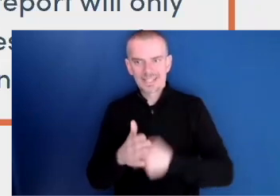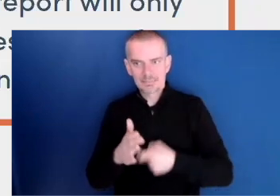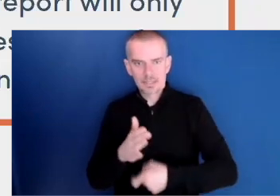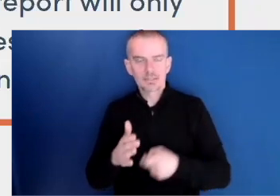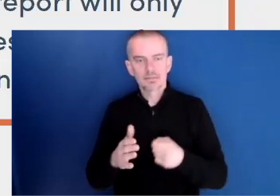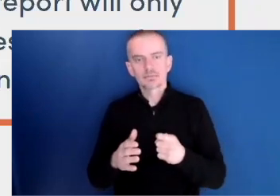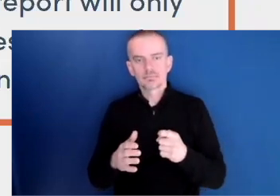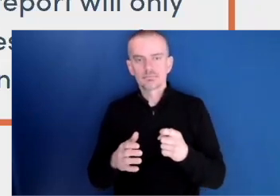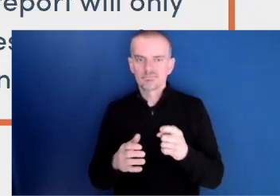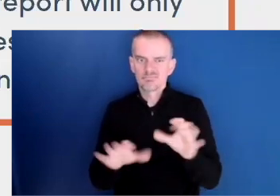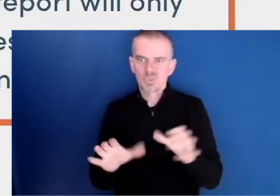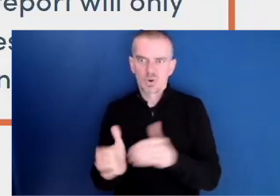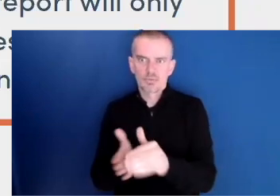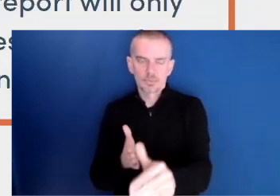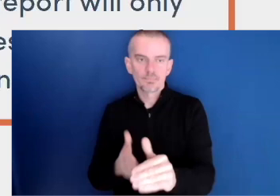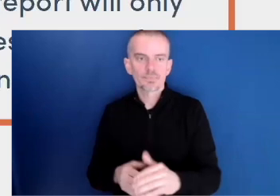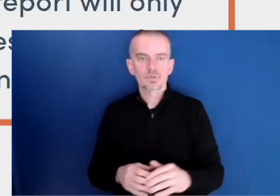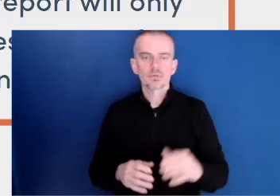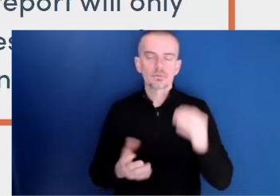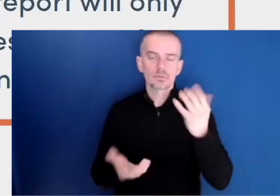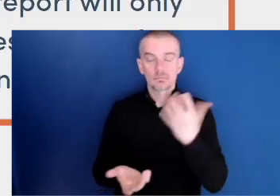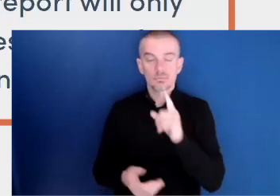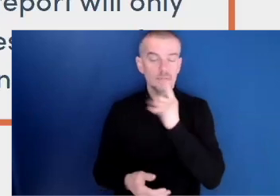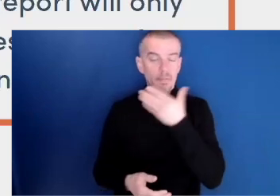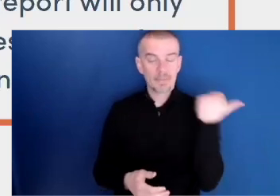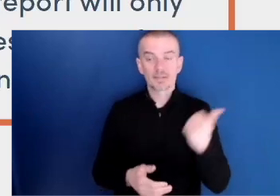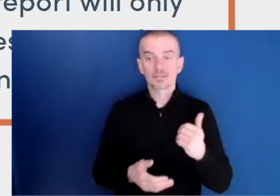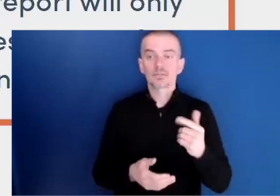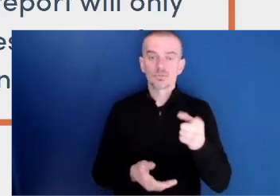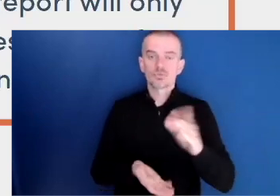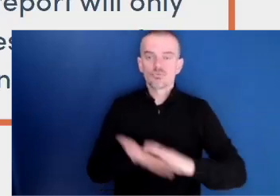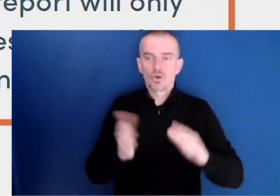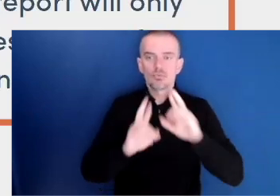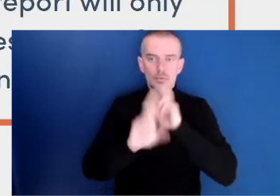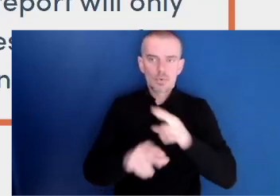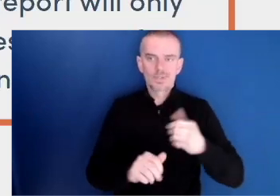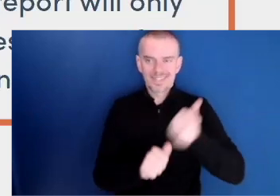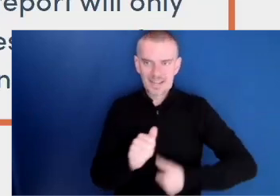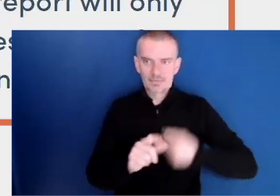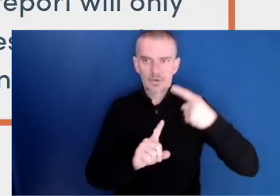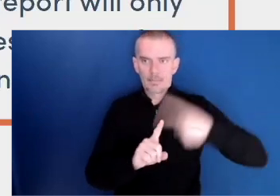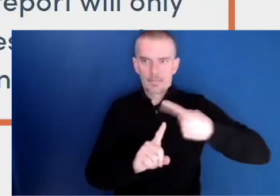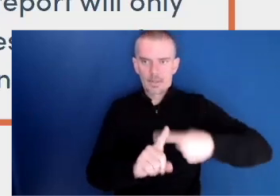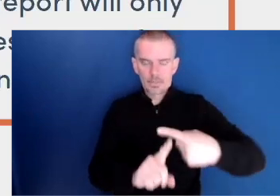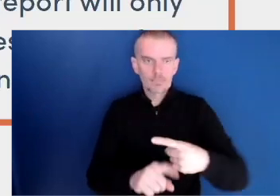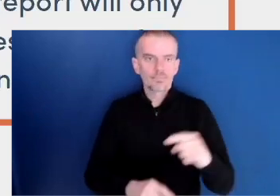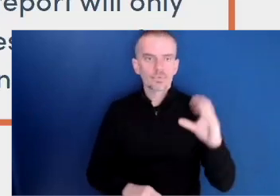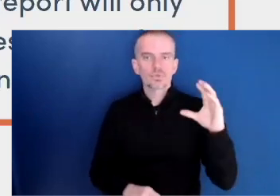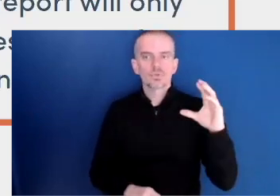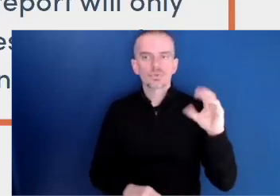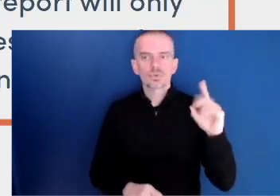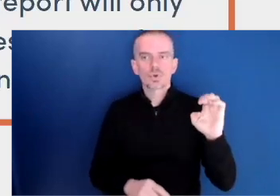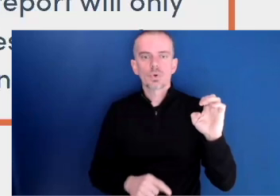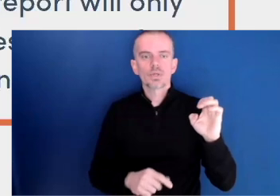So ideally, you're running reports monthly, right? And so what you can do, you're coding expenses that come through your bank feed,